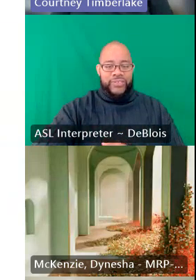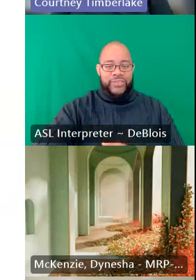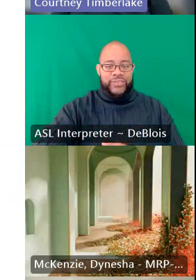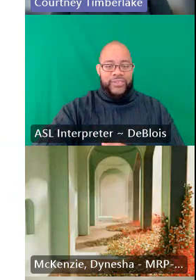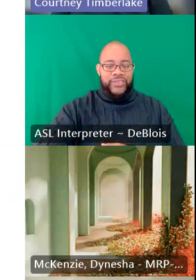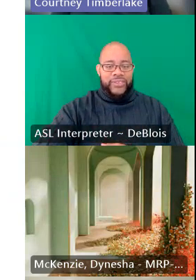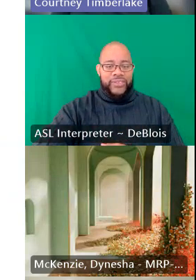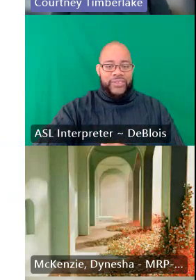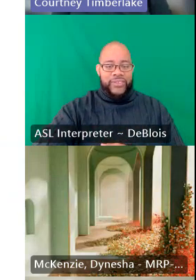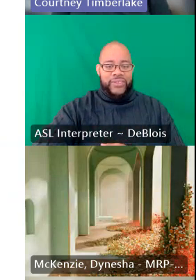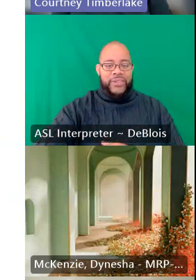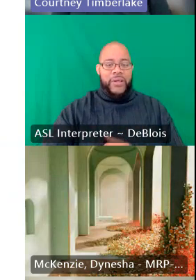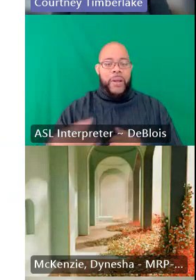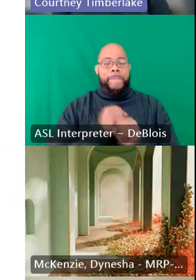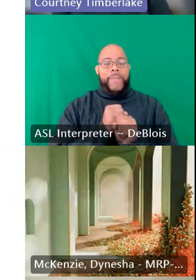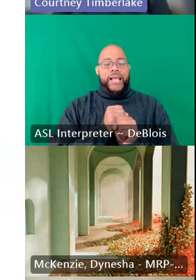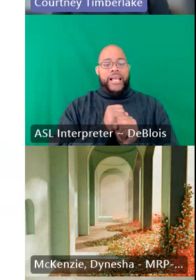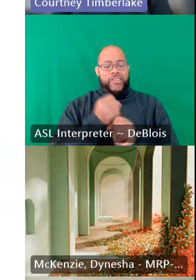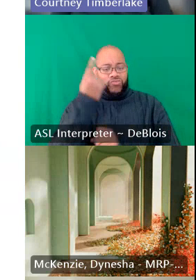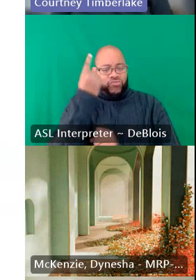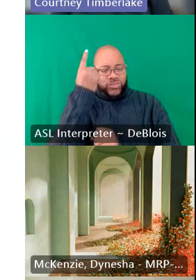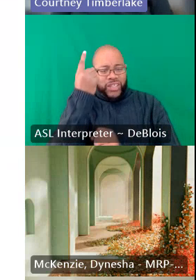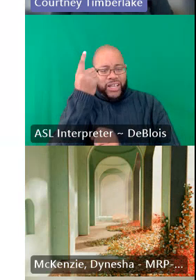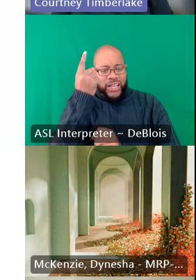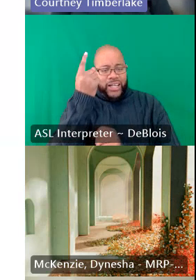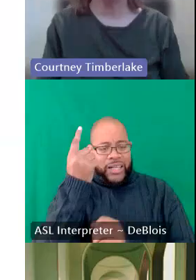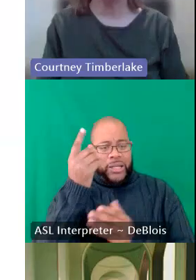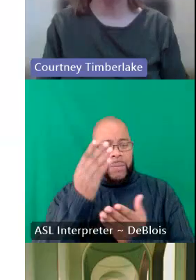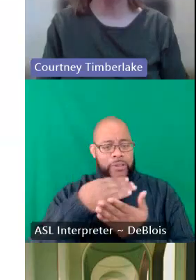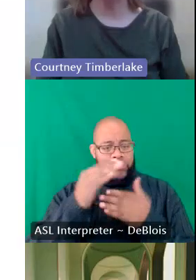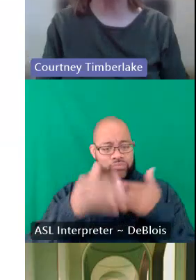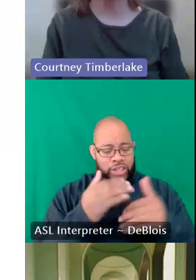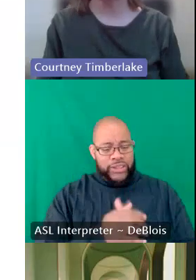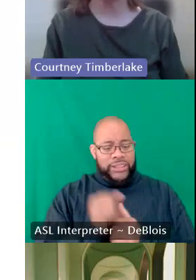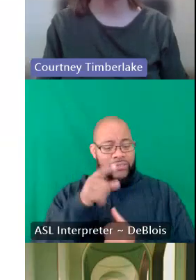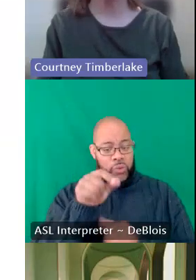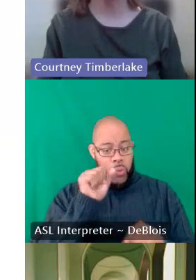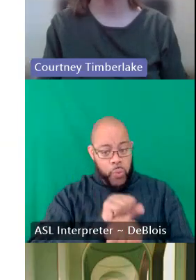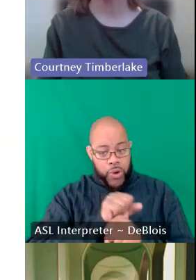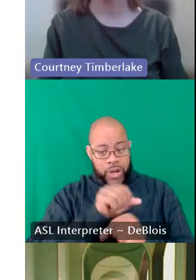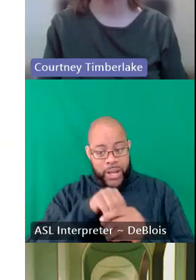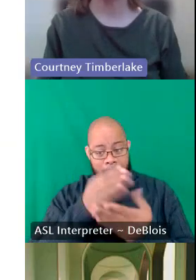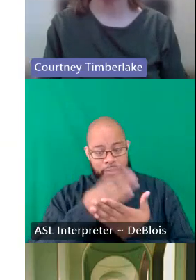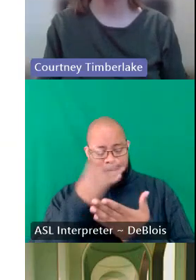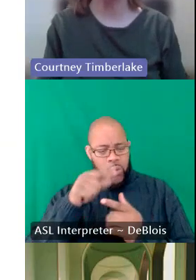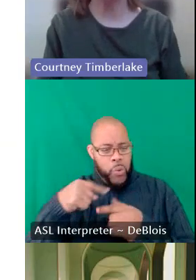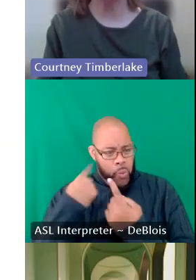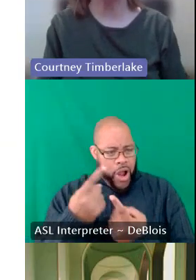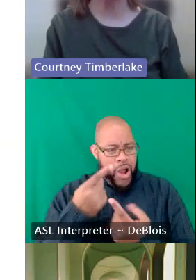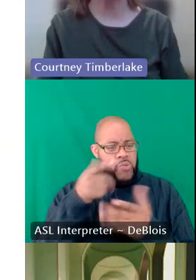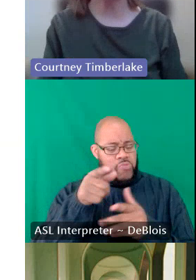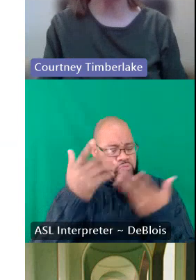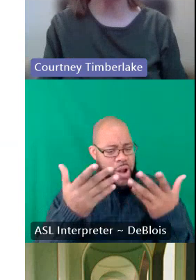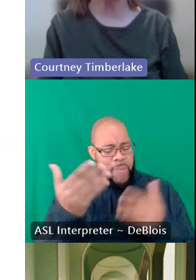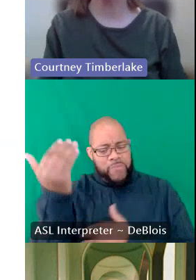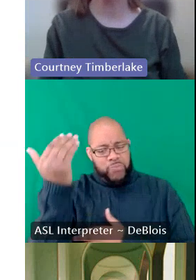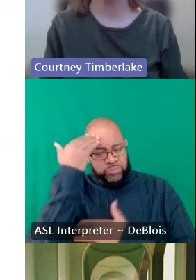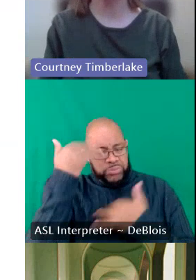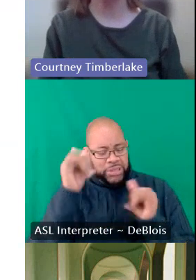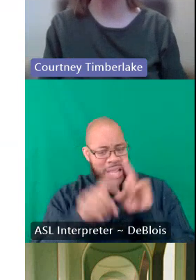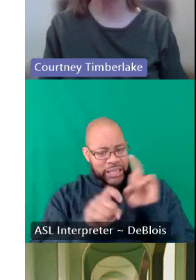So making sense of the federal budget process. If you've been working in budget for a little while, you're probably still asking